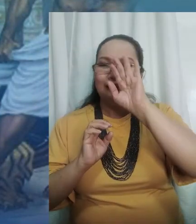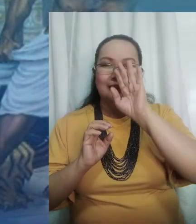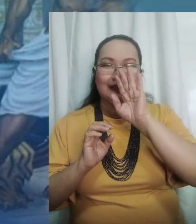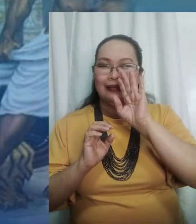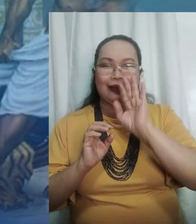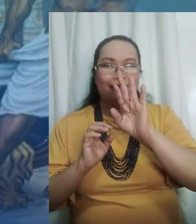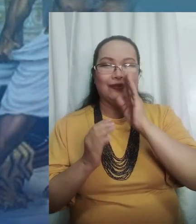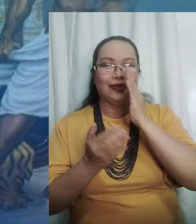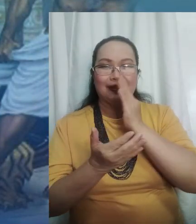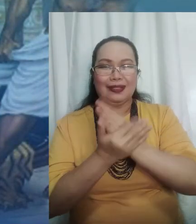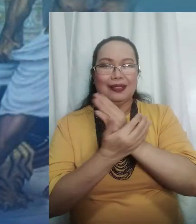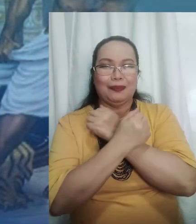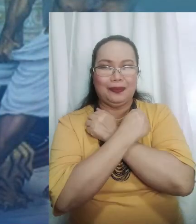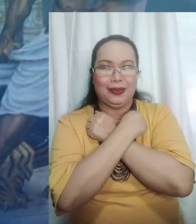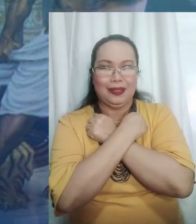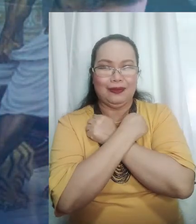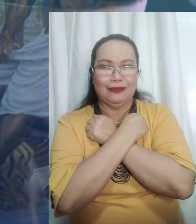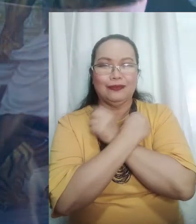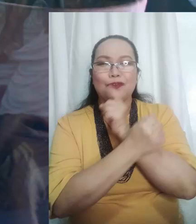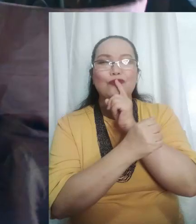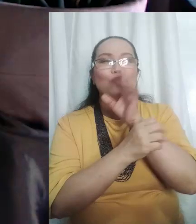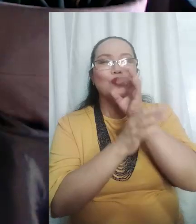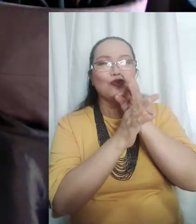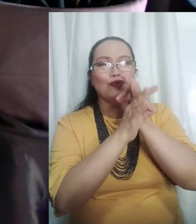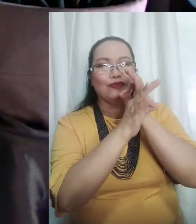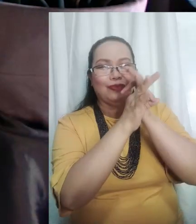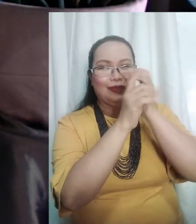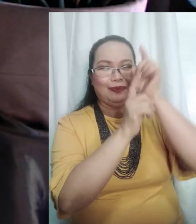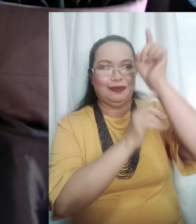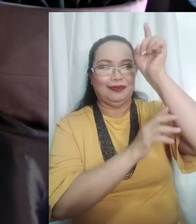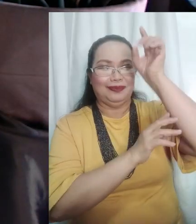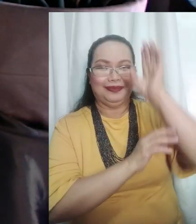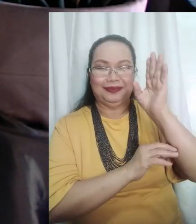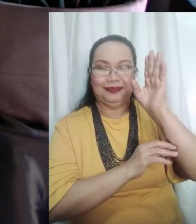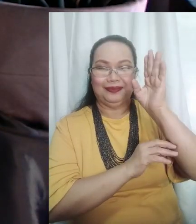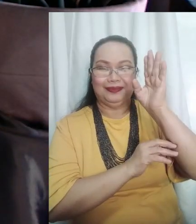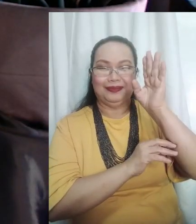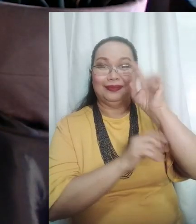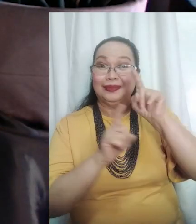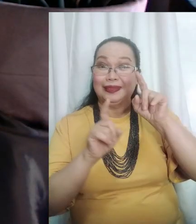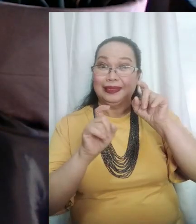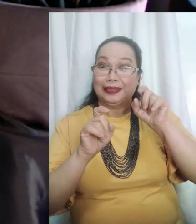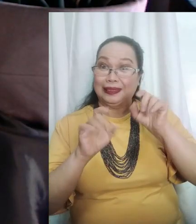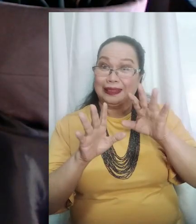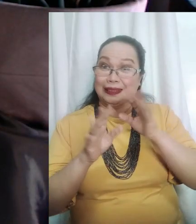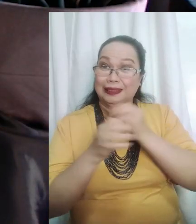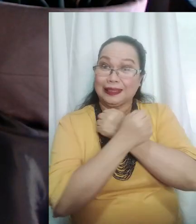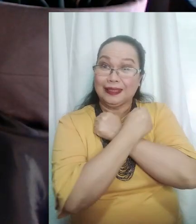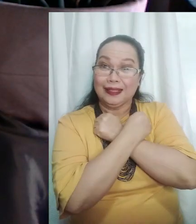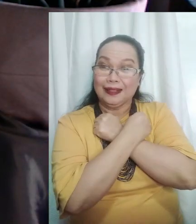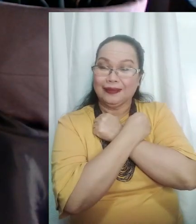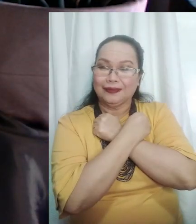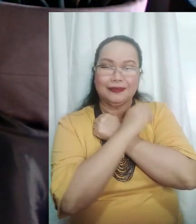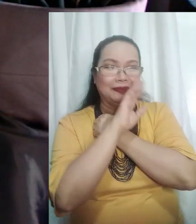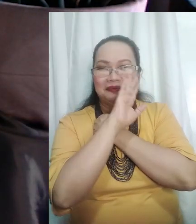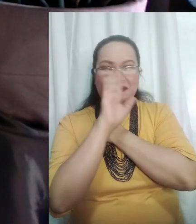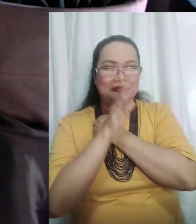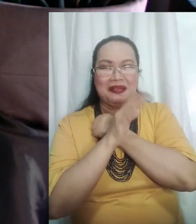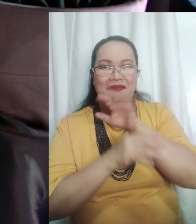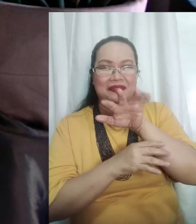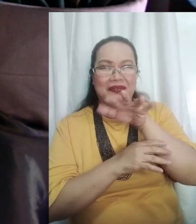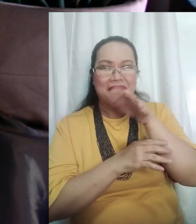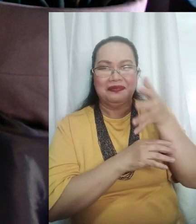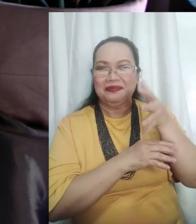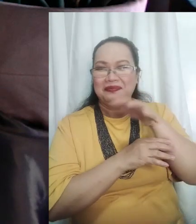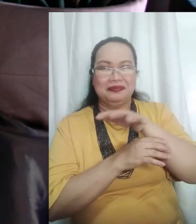unwavering devotion to God. The tested connection is marked by unwavering devotion